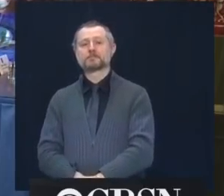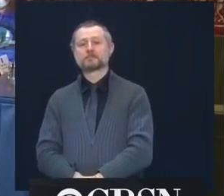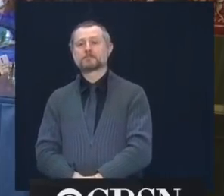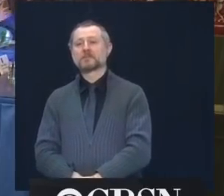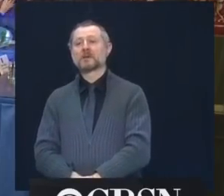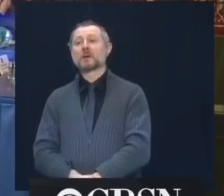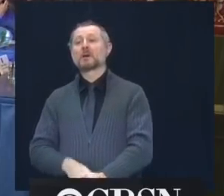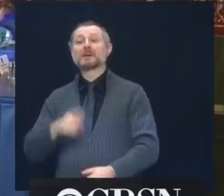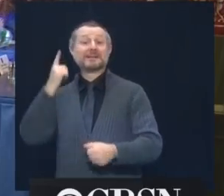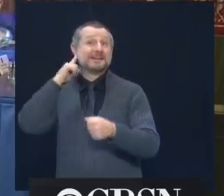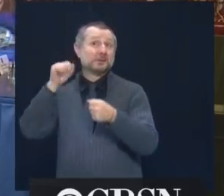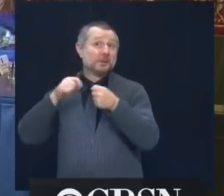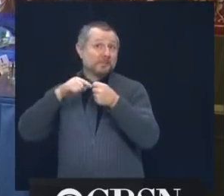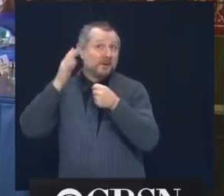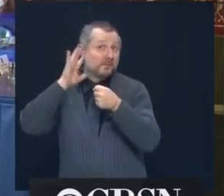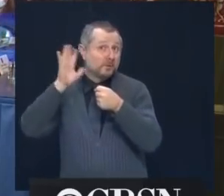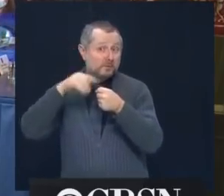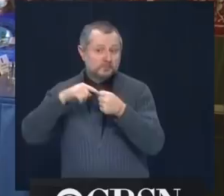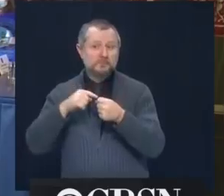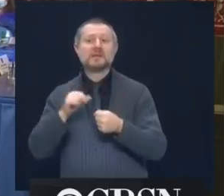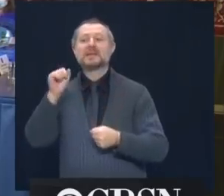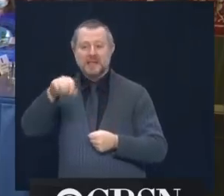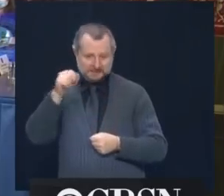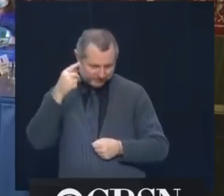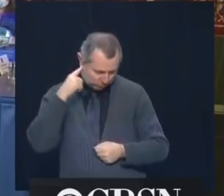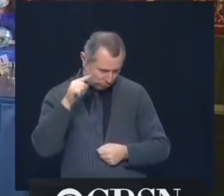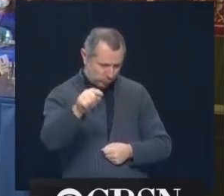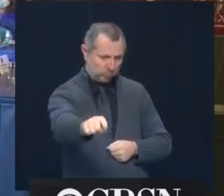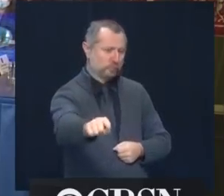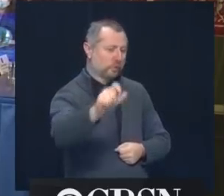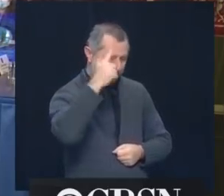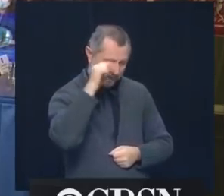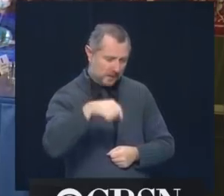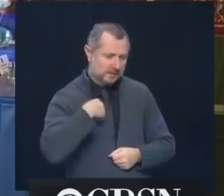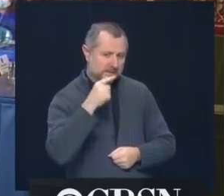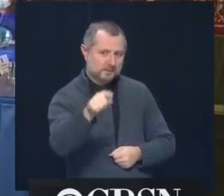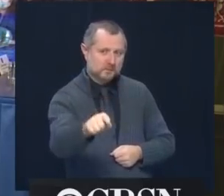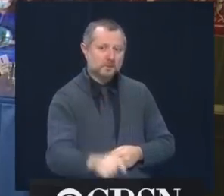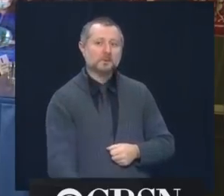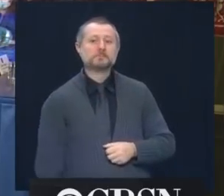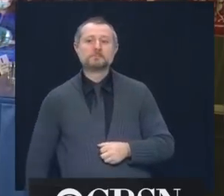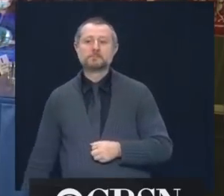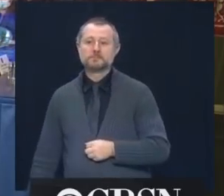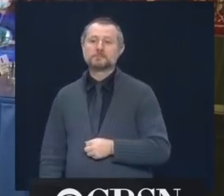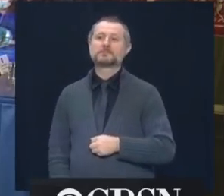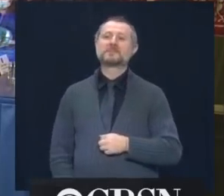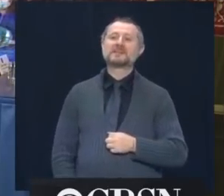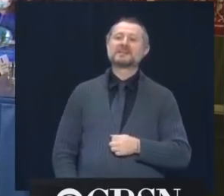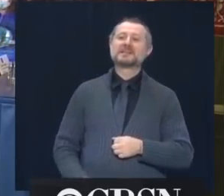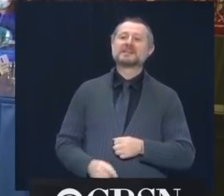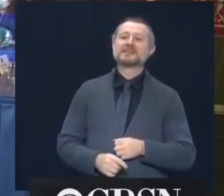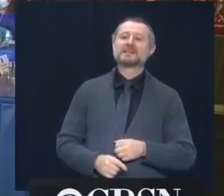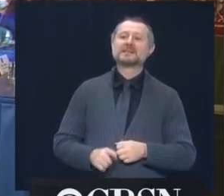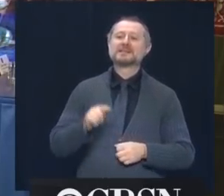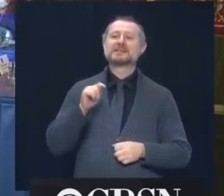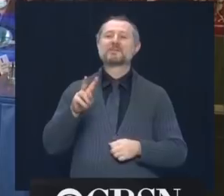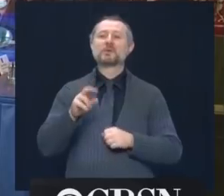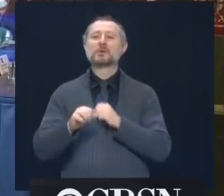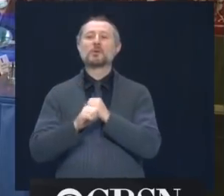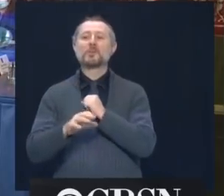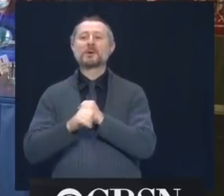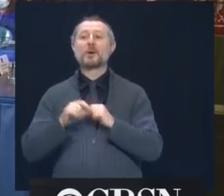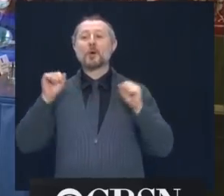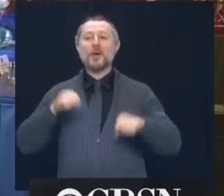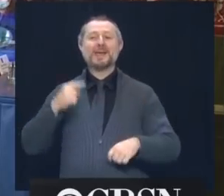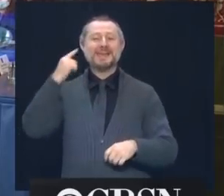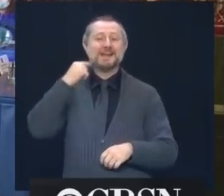Can you hear me now, Governor? I can hear you. It's a TV commercial for a phone company. Can you hear me